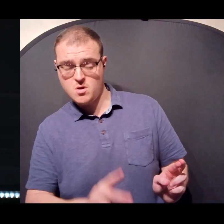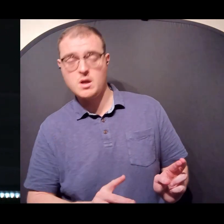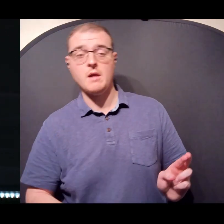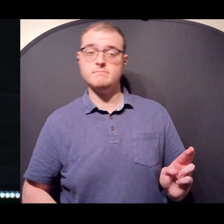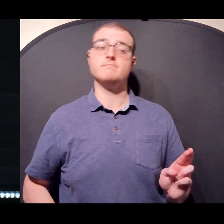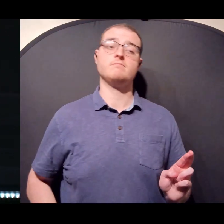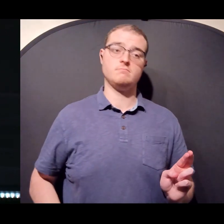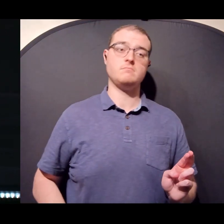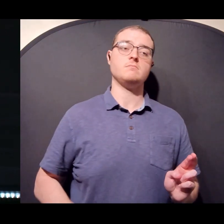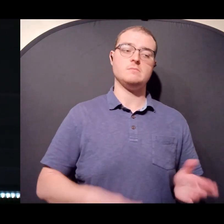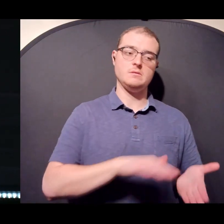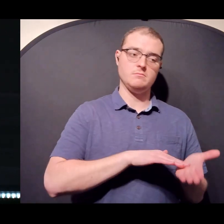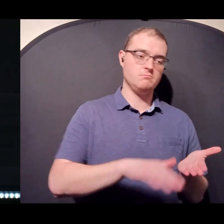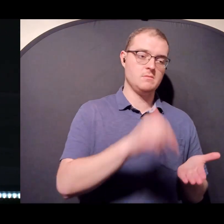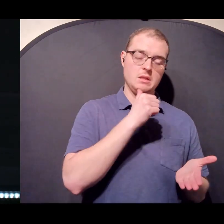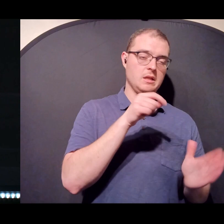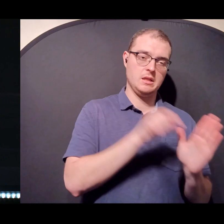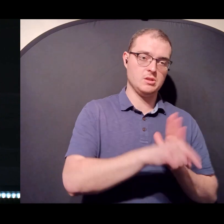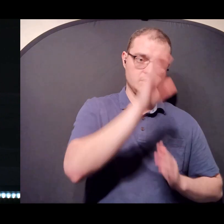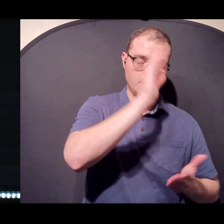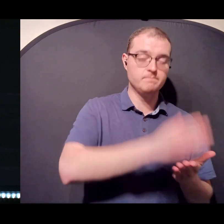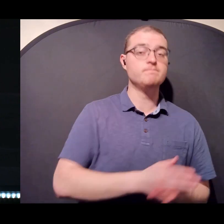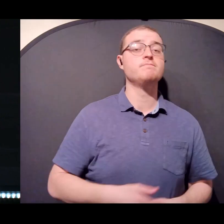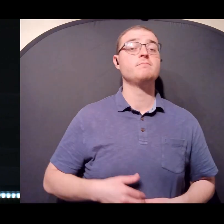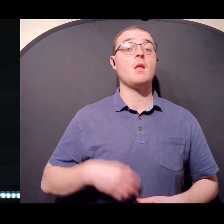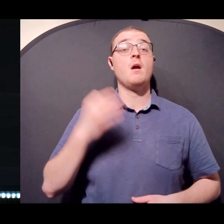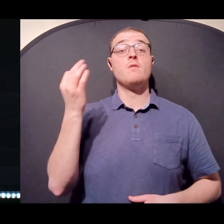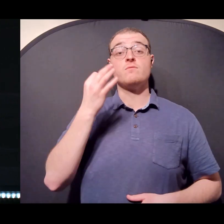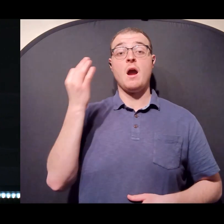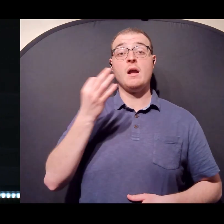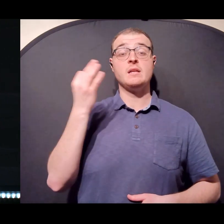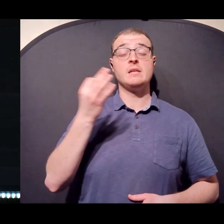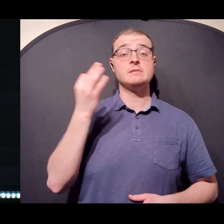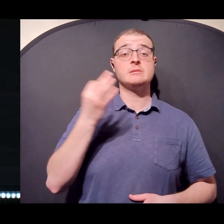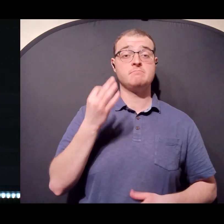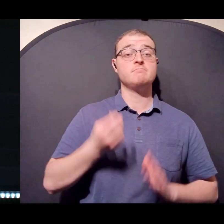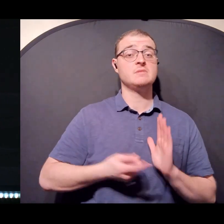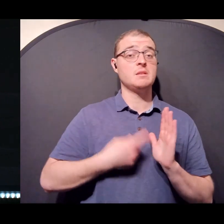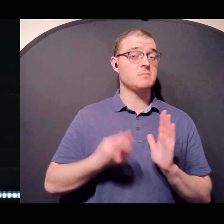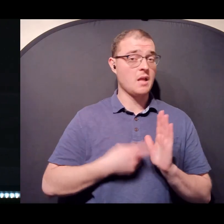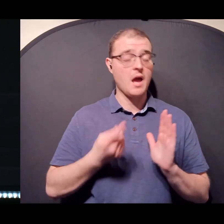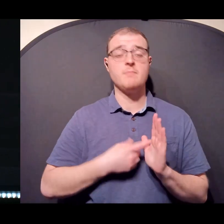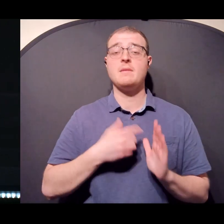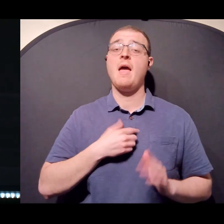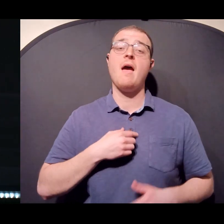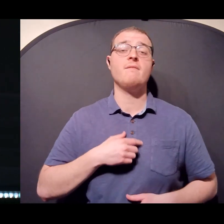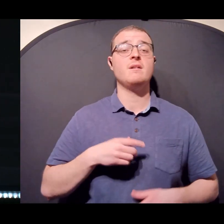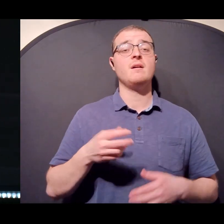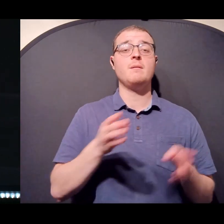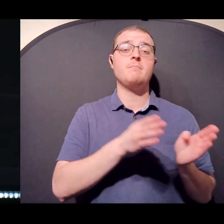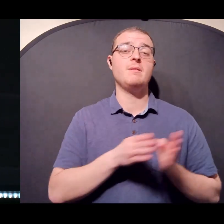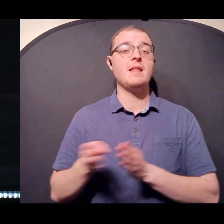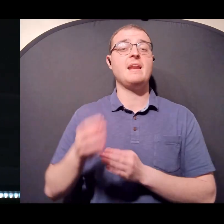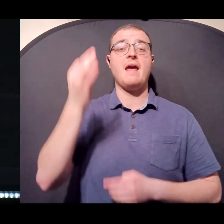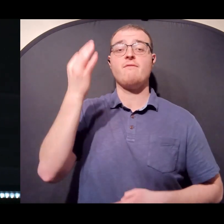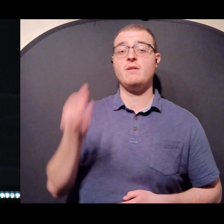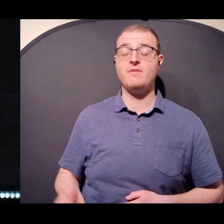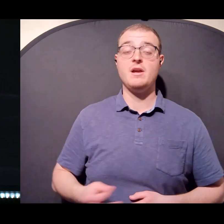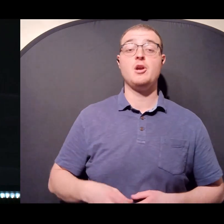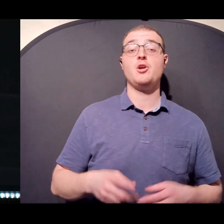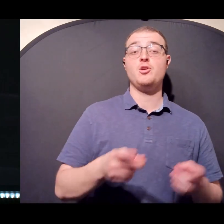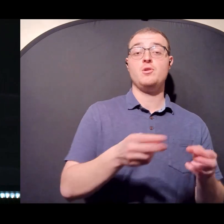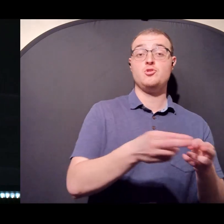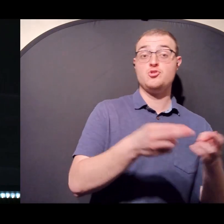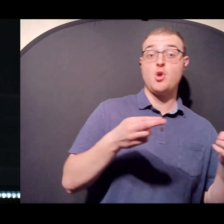Donuts and dad. And we'll get out of the house, and my wife does an incredible job, and she's packing lunches and backpacks and, you know, just getting ready,